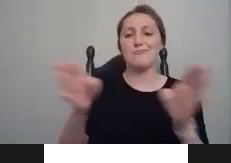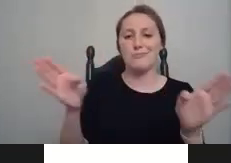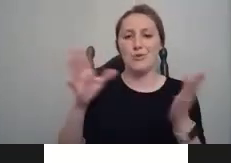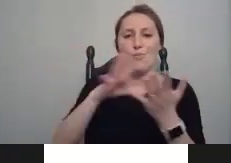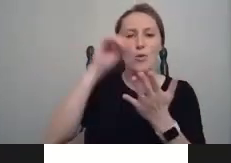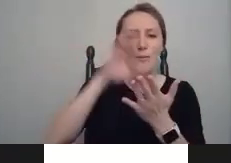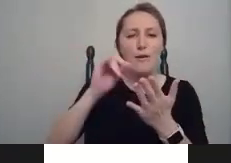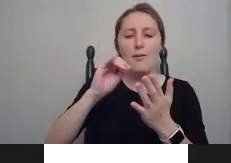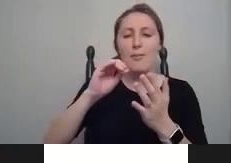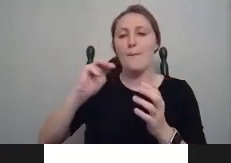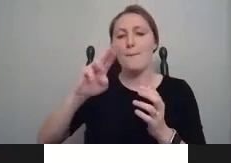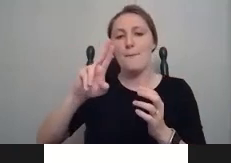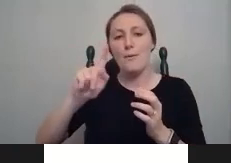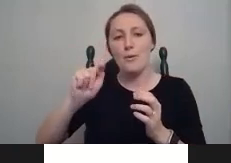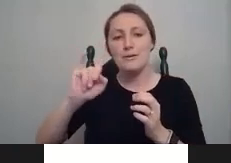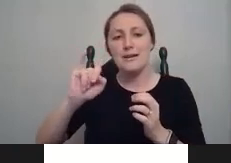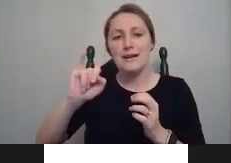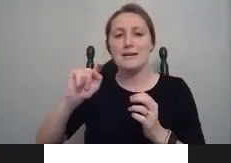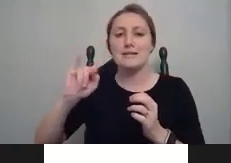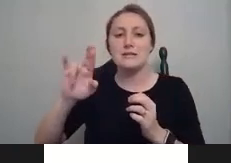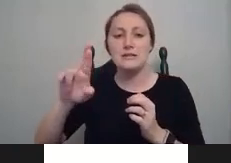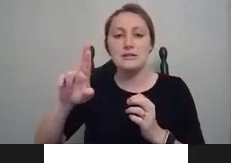multi-tiered system of supports where